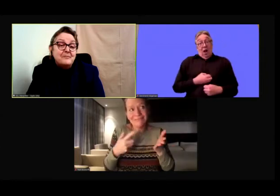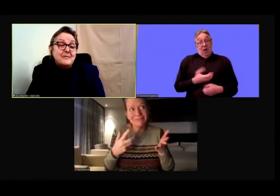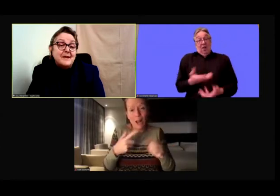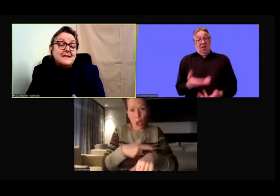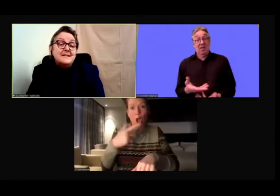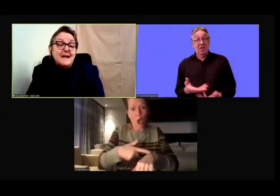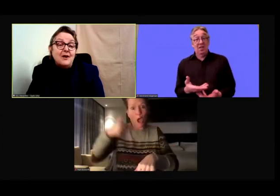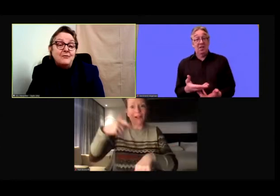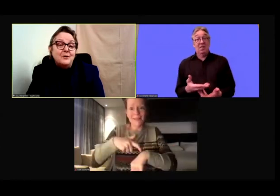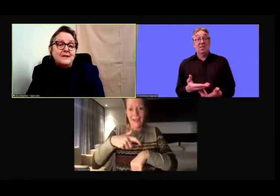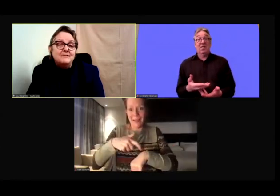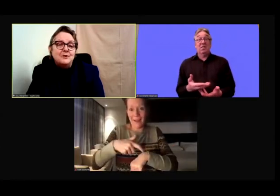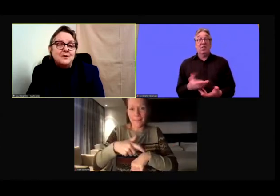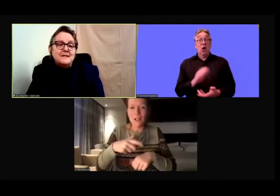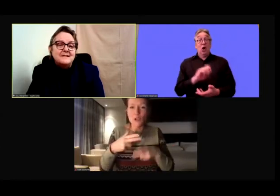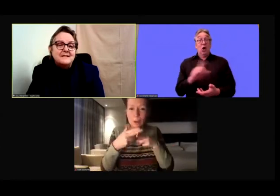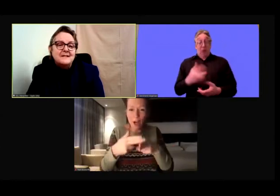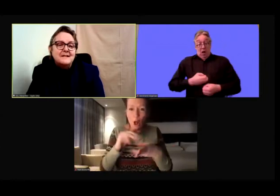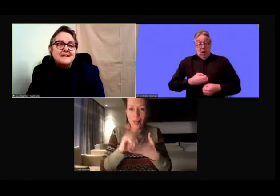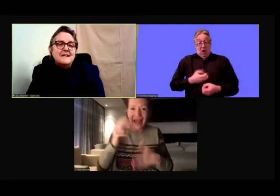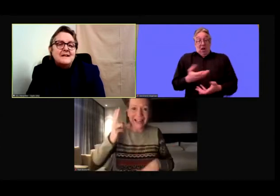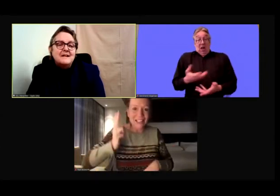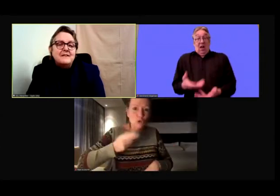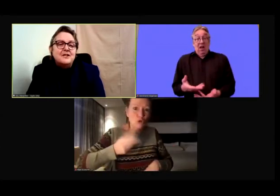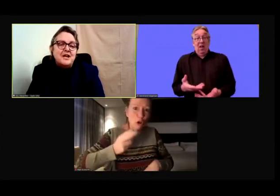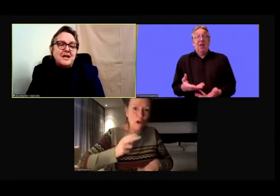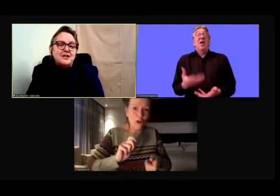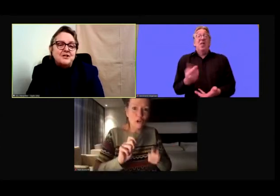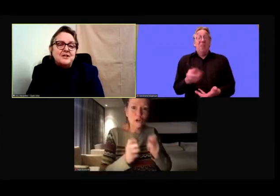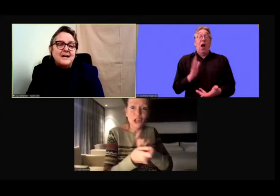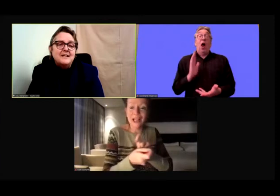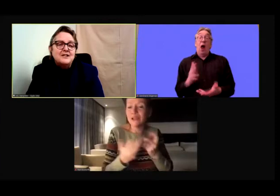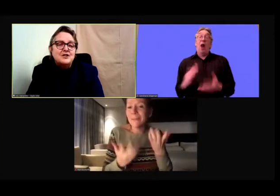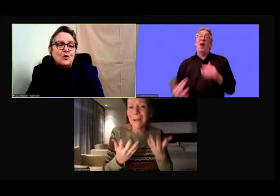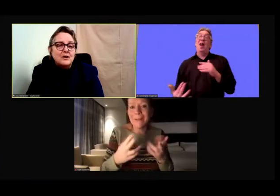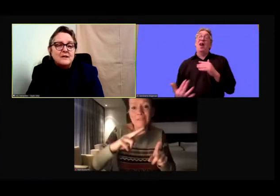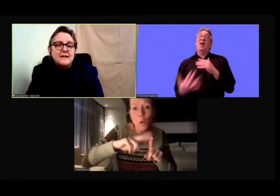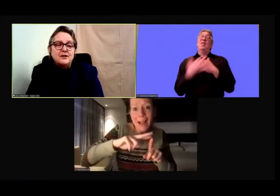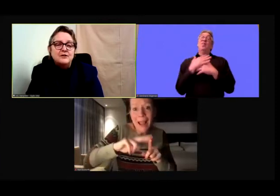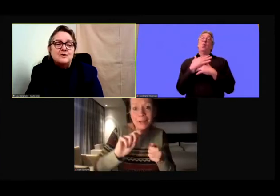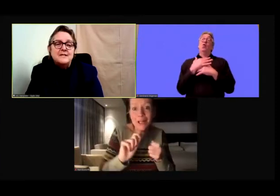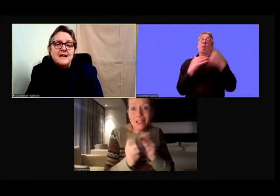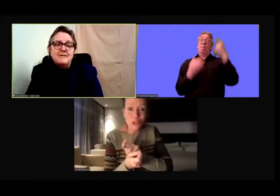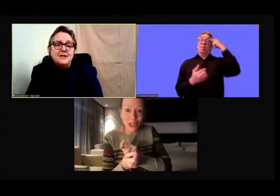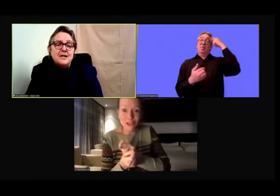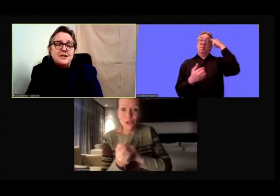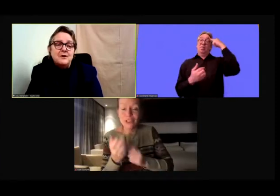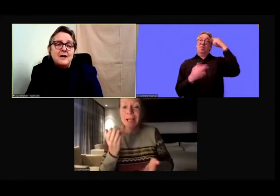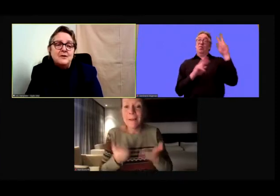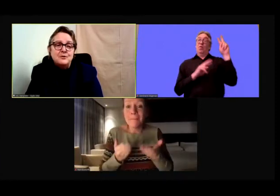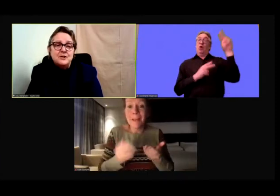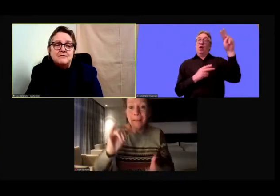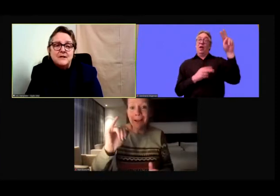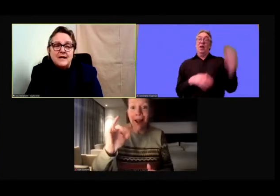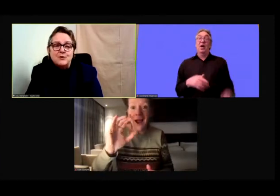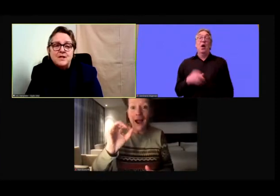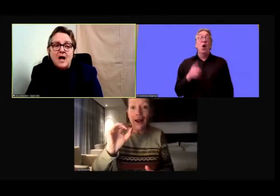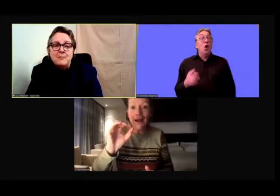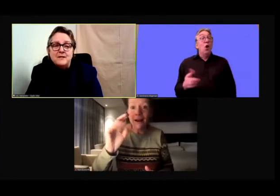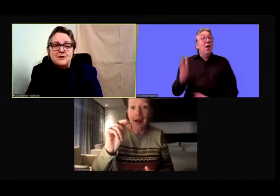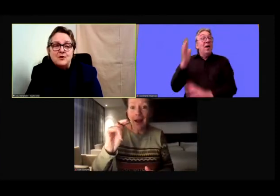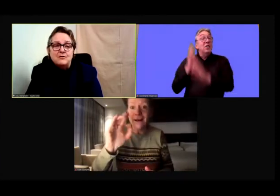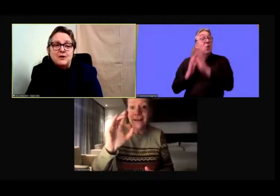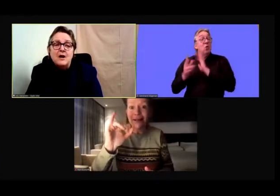in itself will influence the change. And historically, you'll notice the evolution